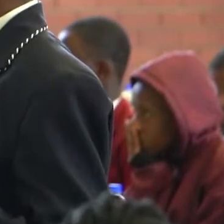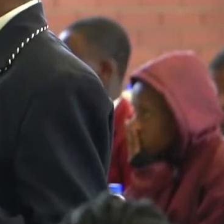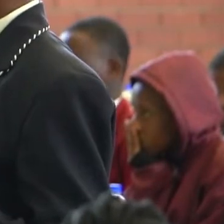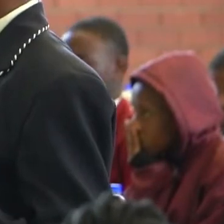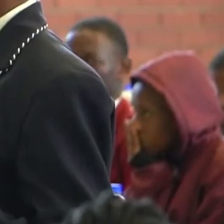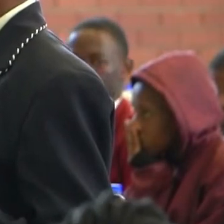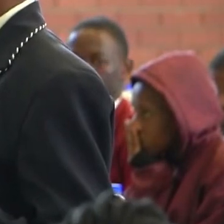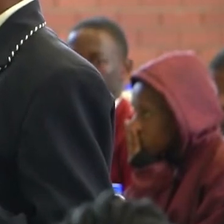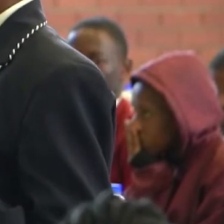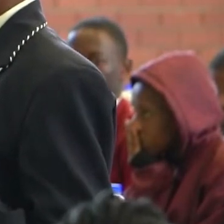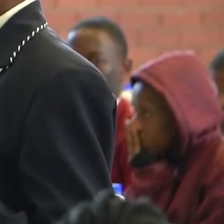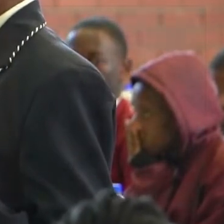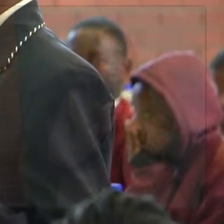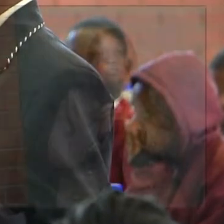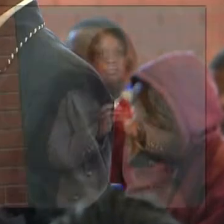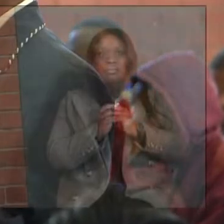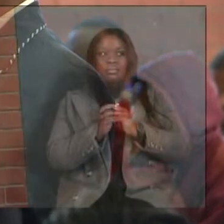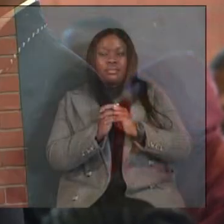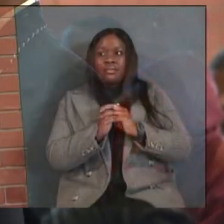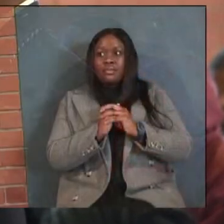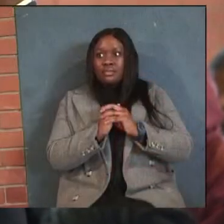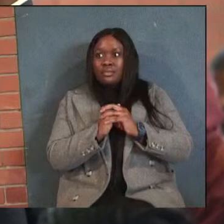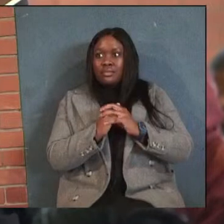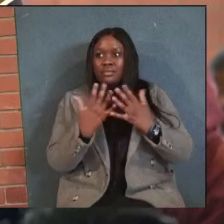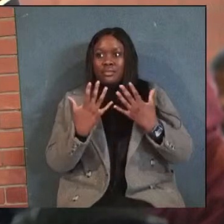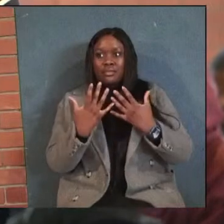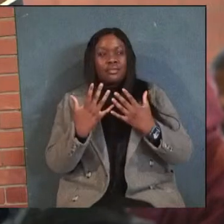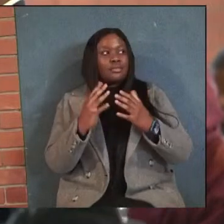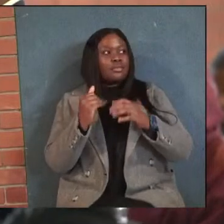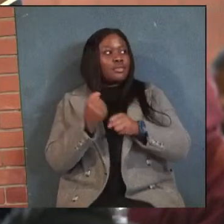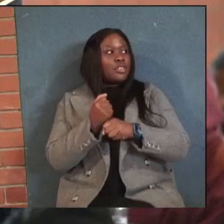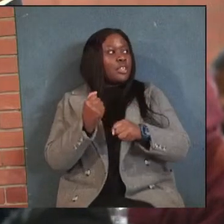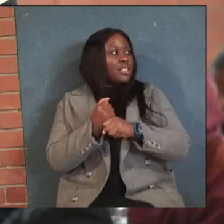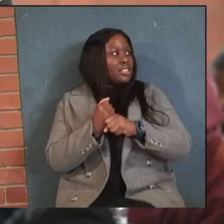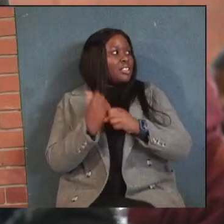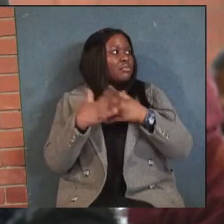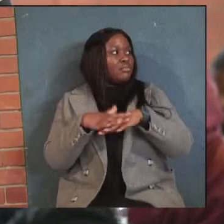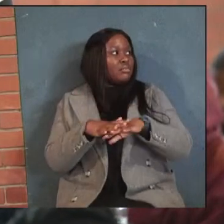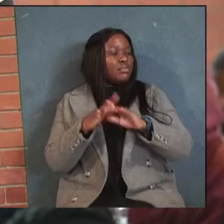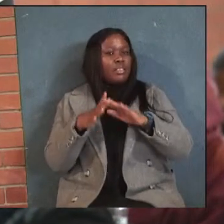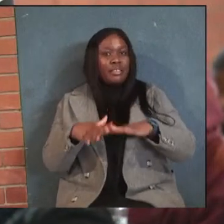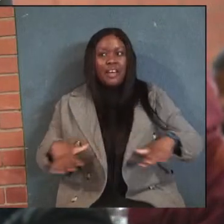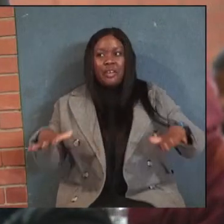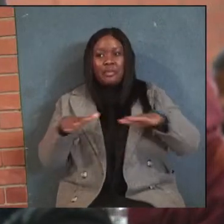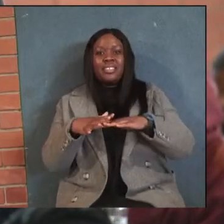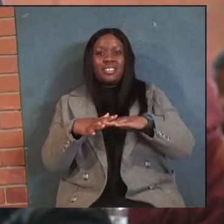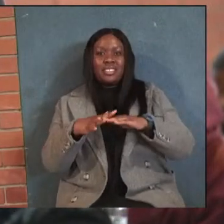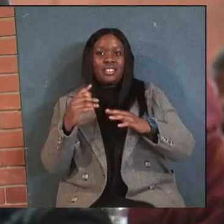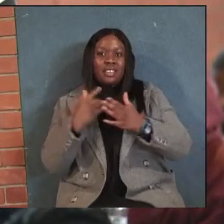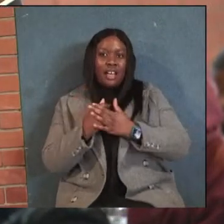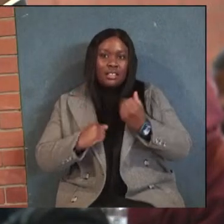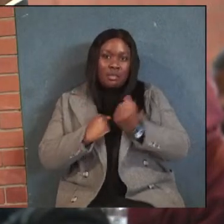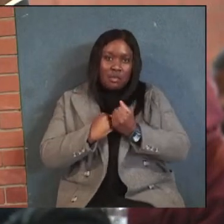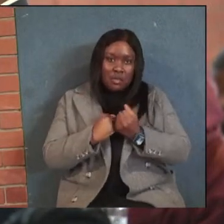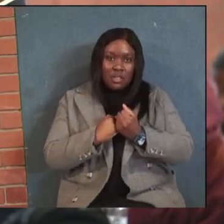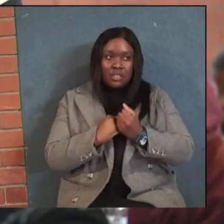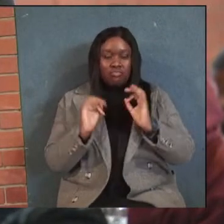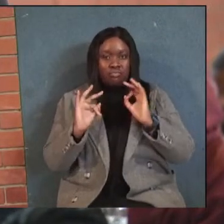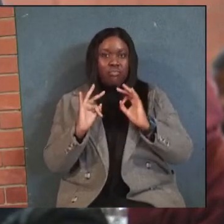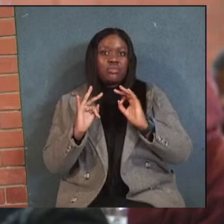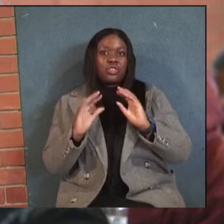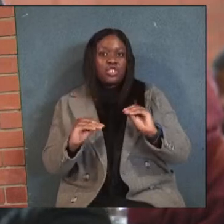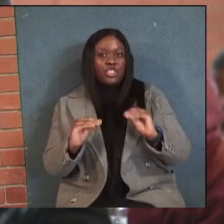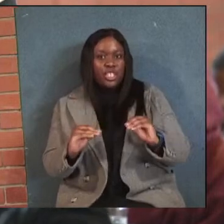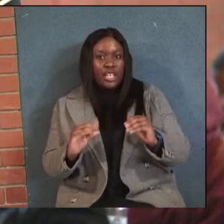indubitably important for creating an enabling environment that supports the quality, that supports quality teaching and